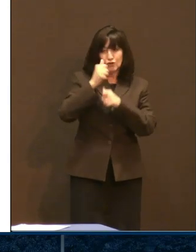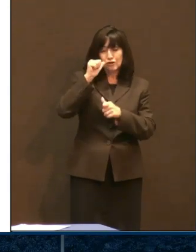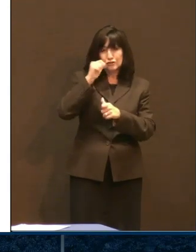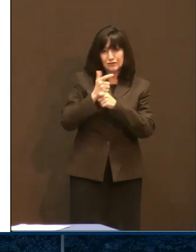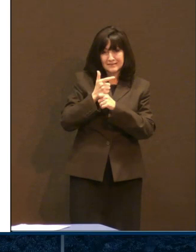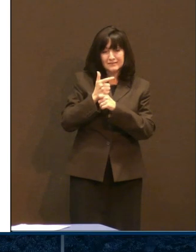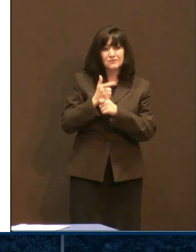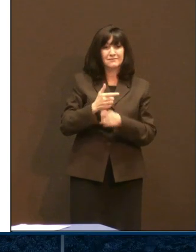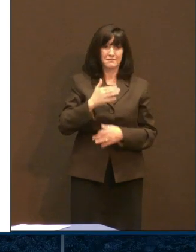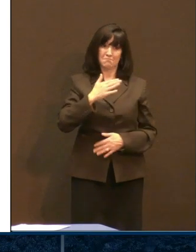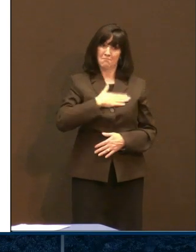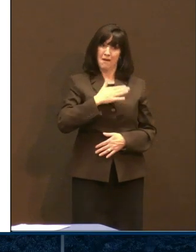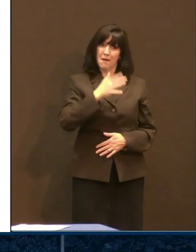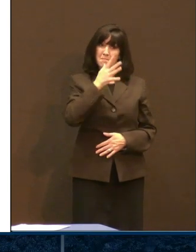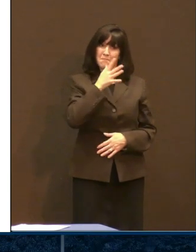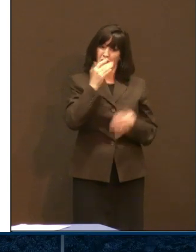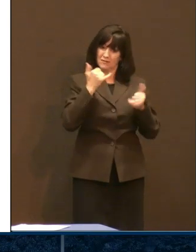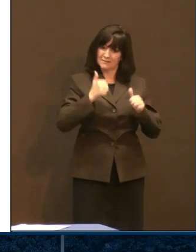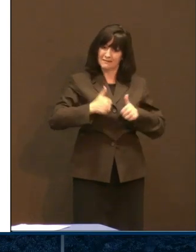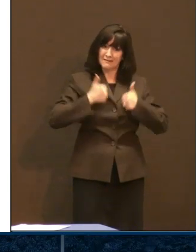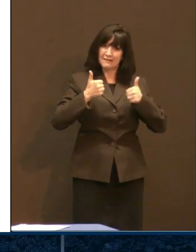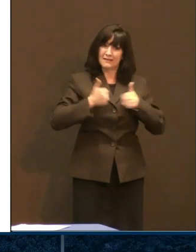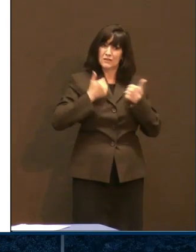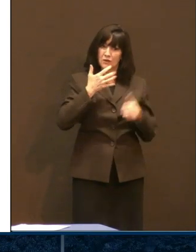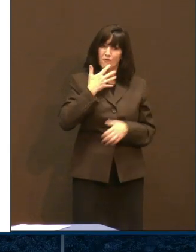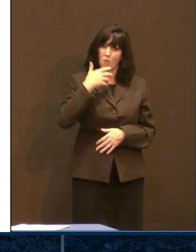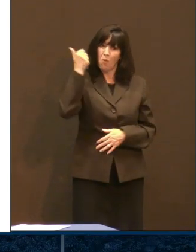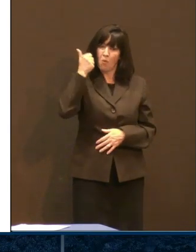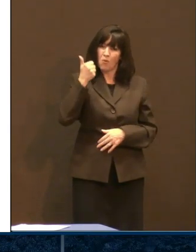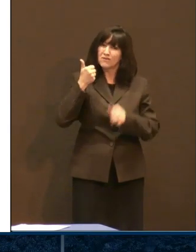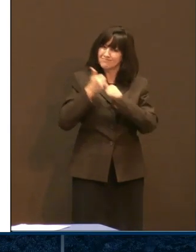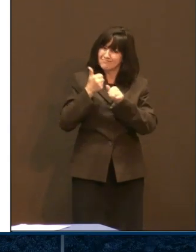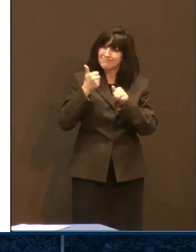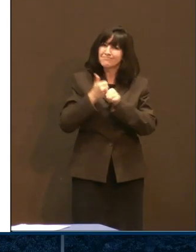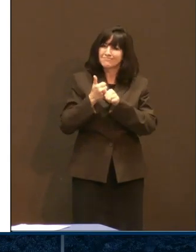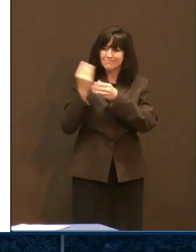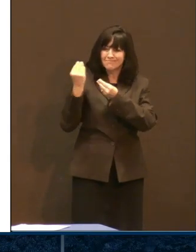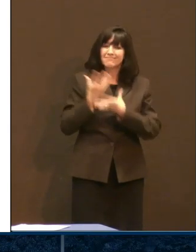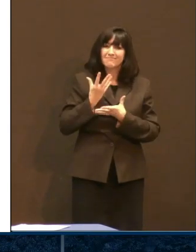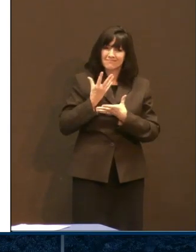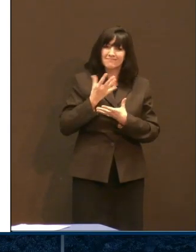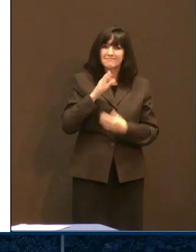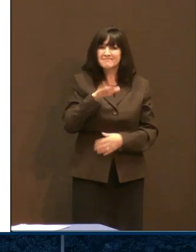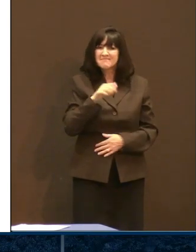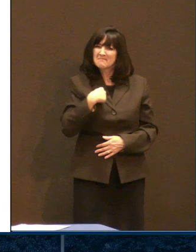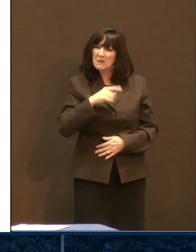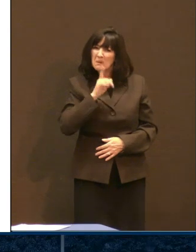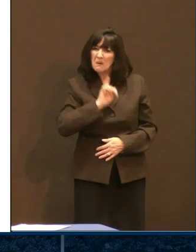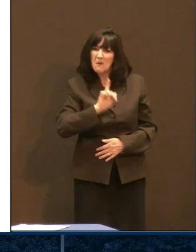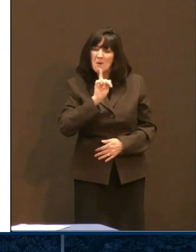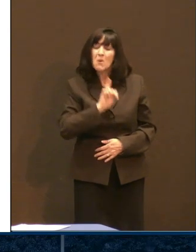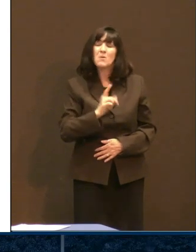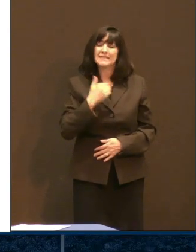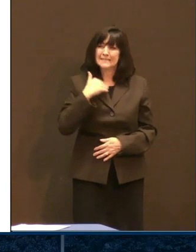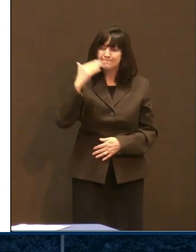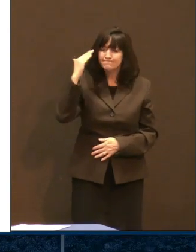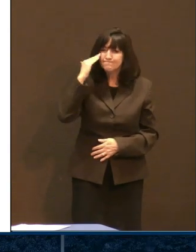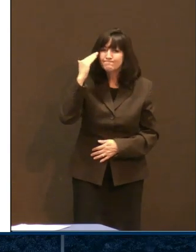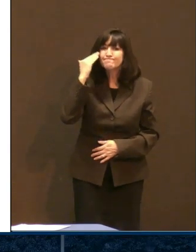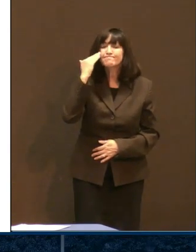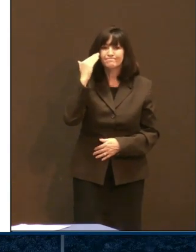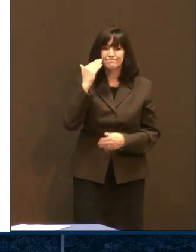You've heard me talk about my mom before. She gets lonely, I know, and it's important that we safely